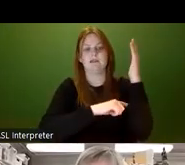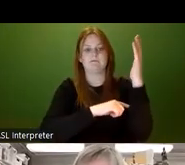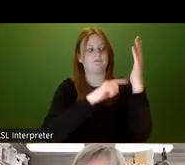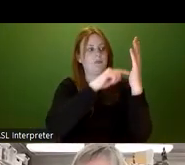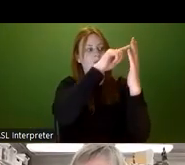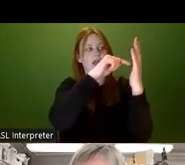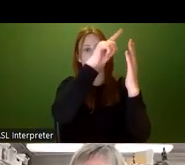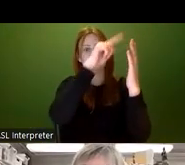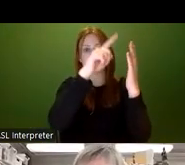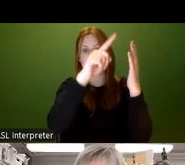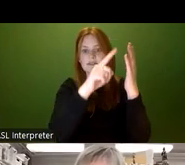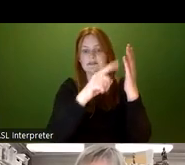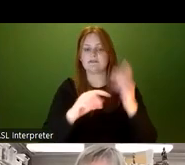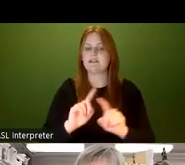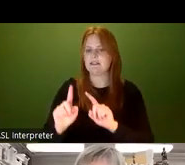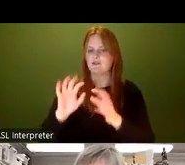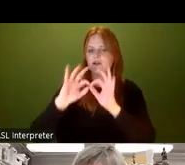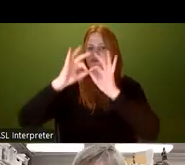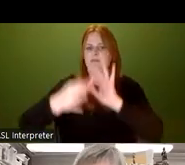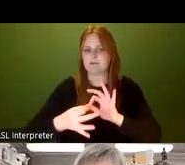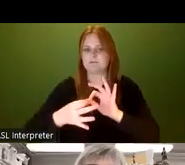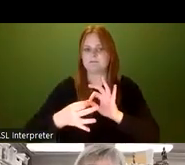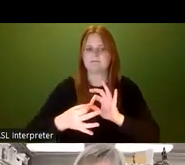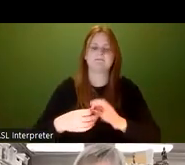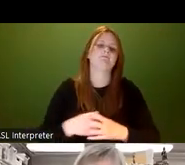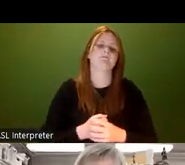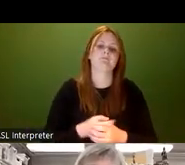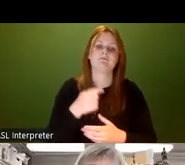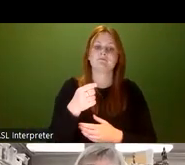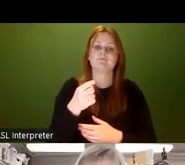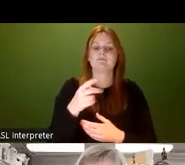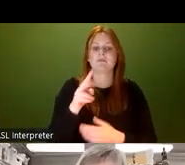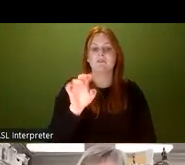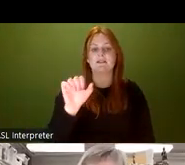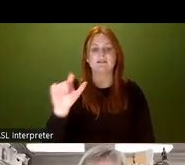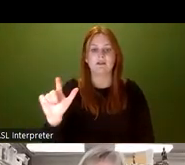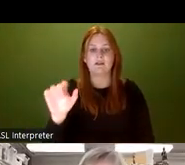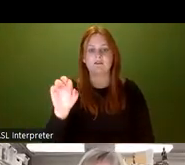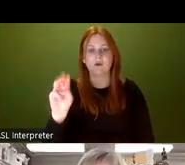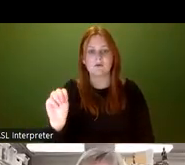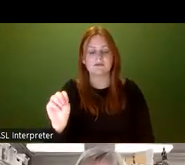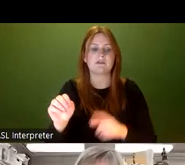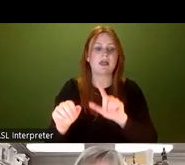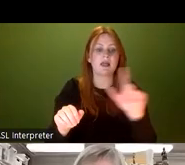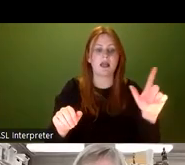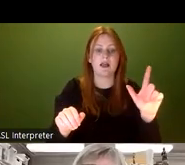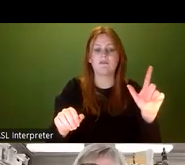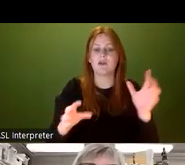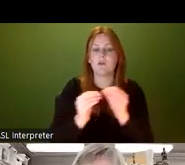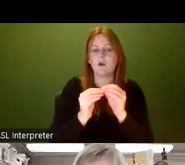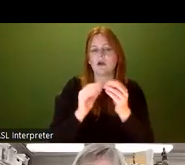different interpretations. The one on the right is all little vessel forms. One on the left, a little bit more